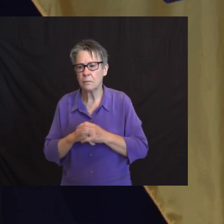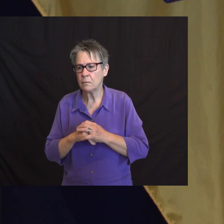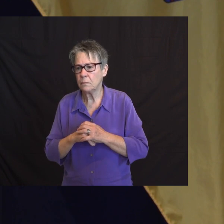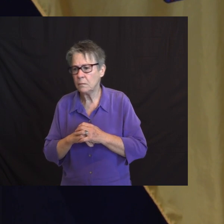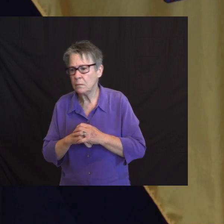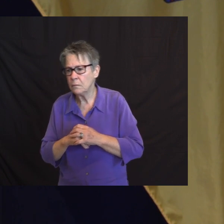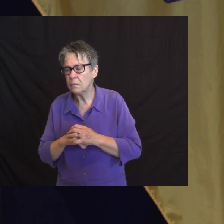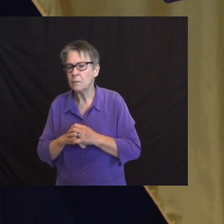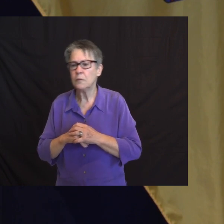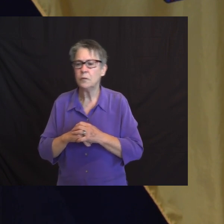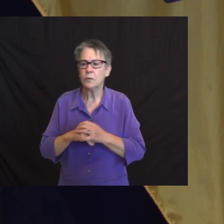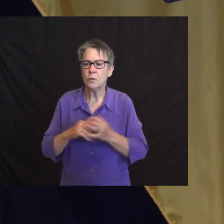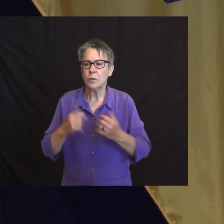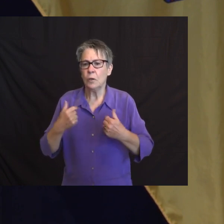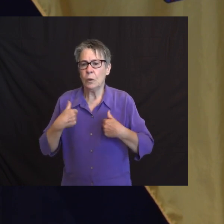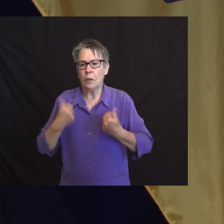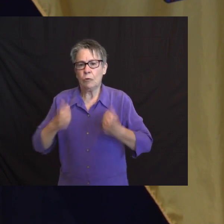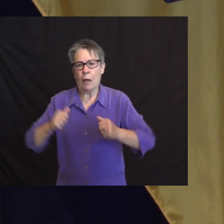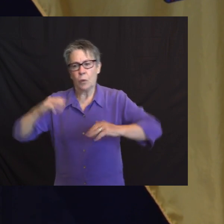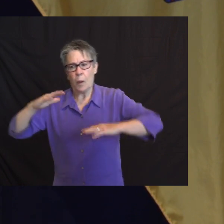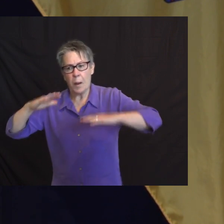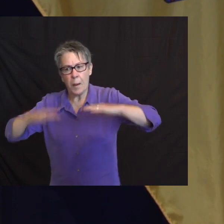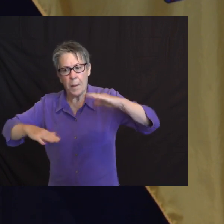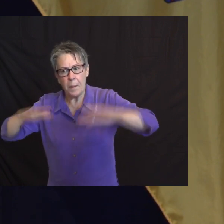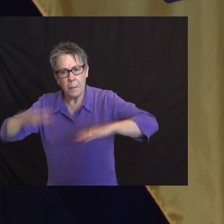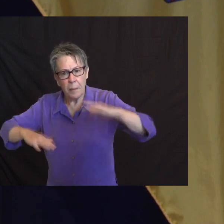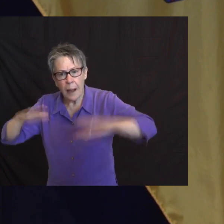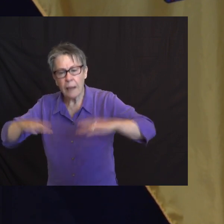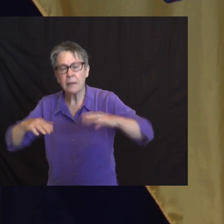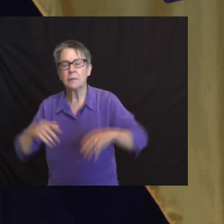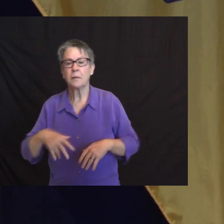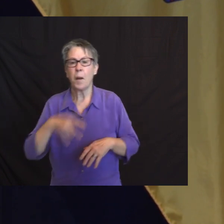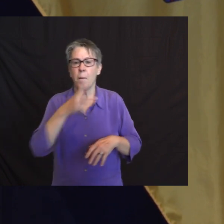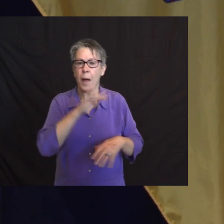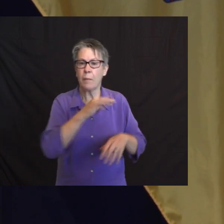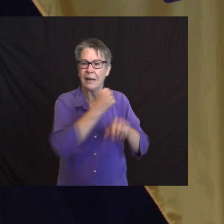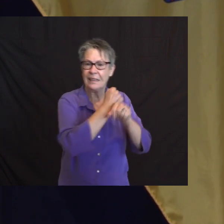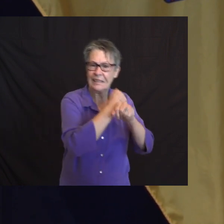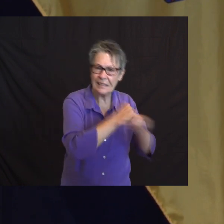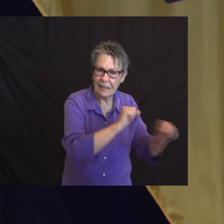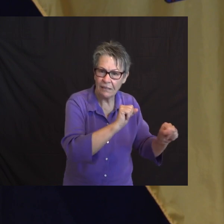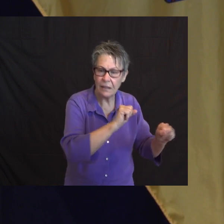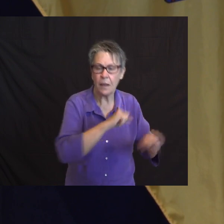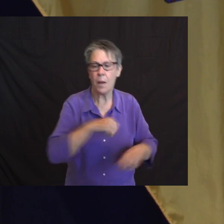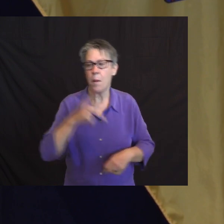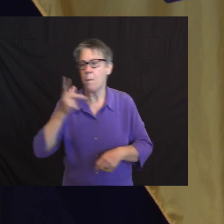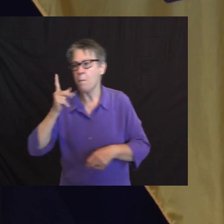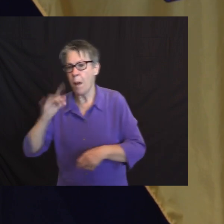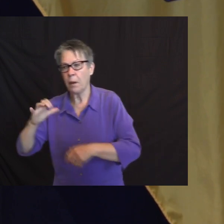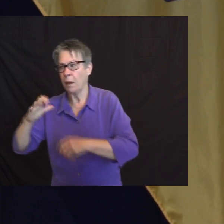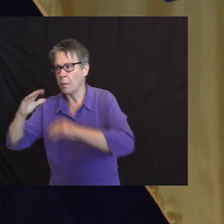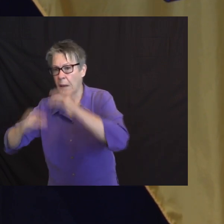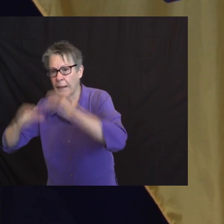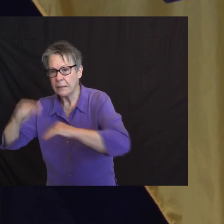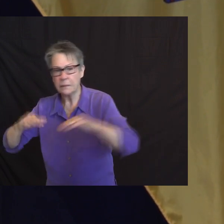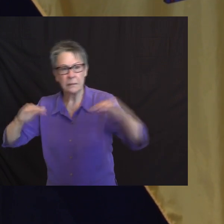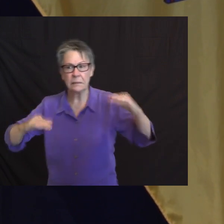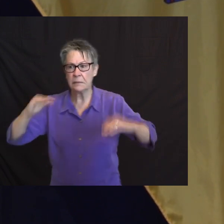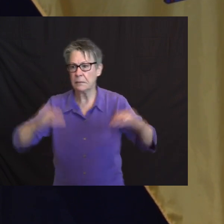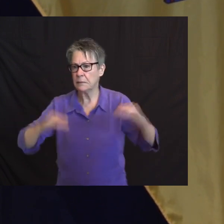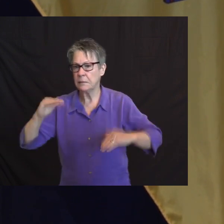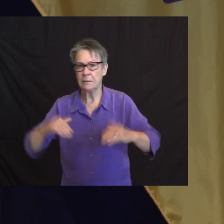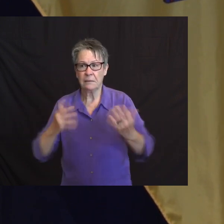public safety and public health. I think we've seen that every day for the last 3 months, and that's my response to that